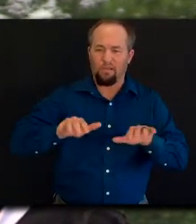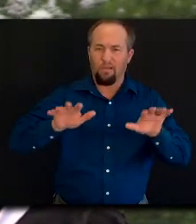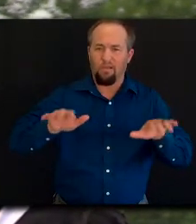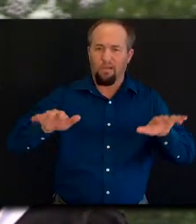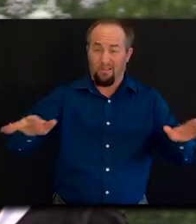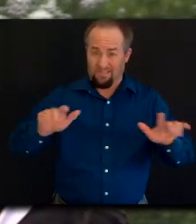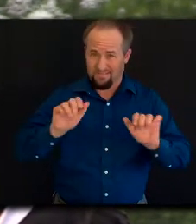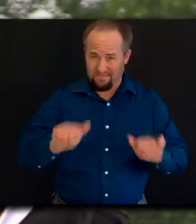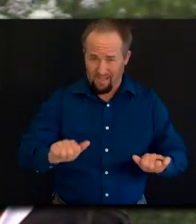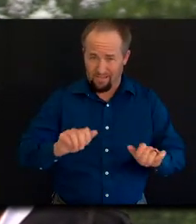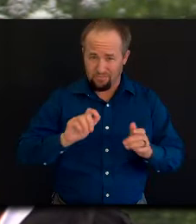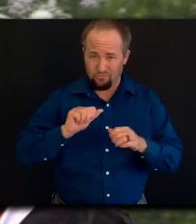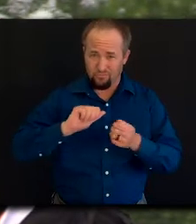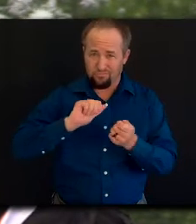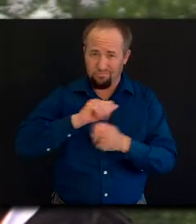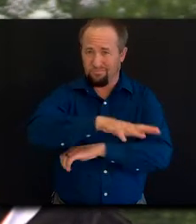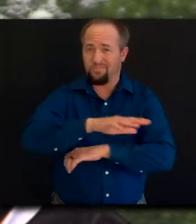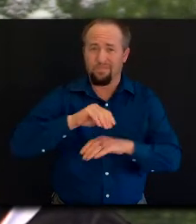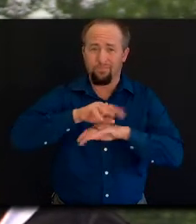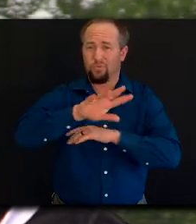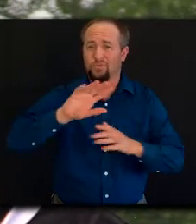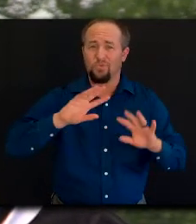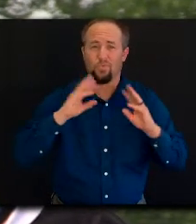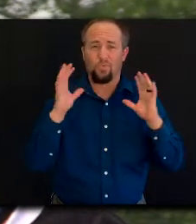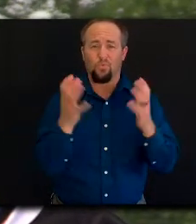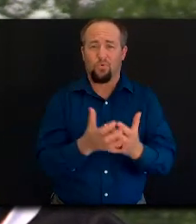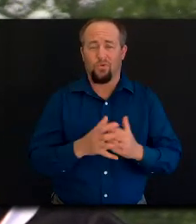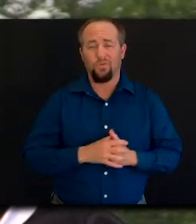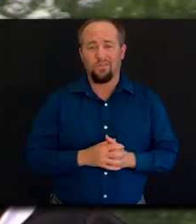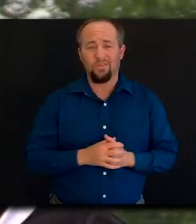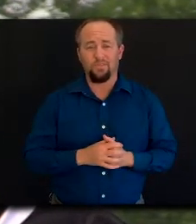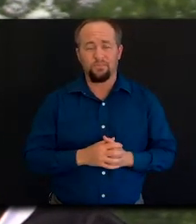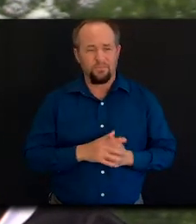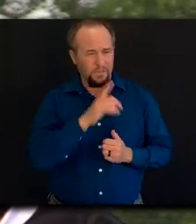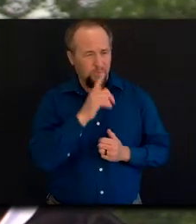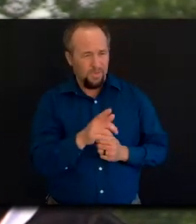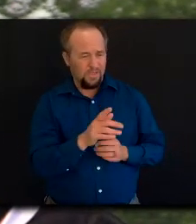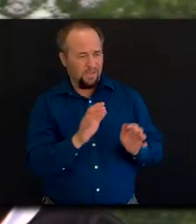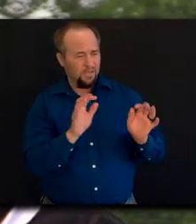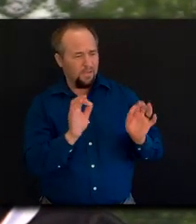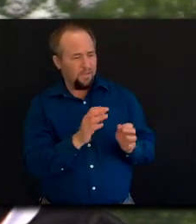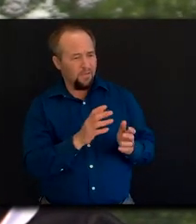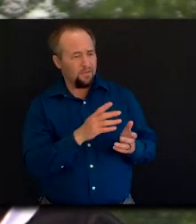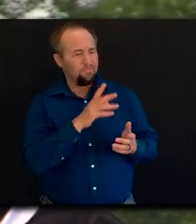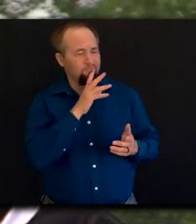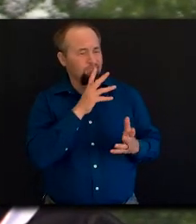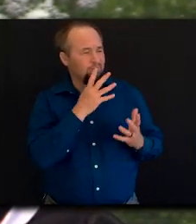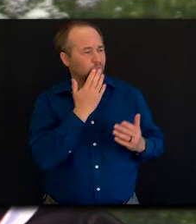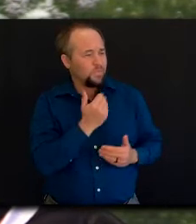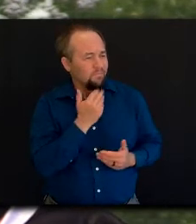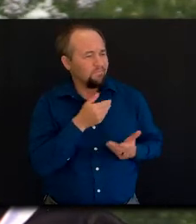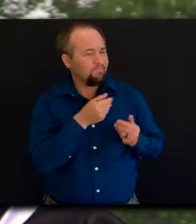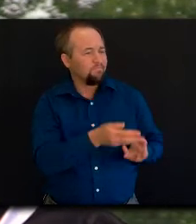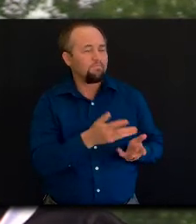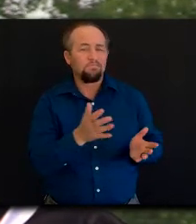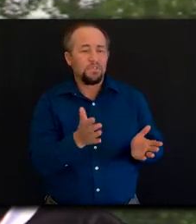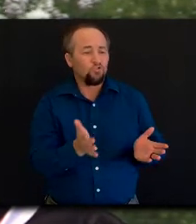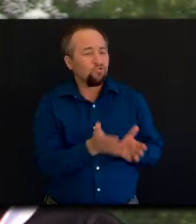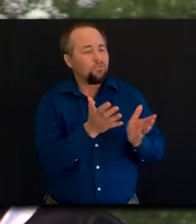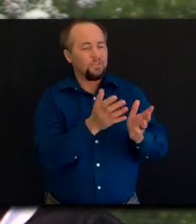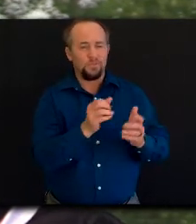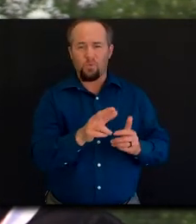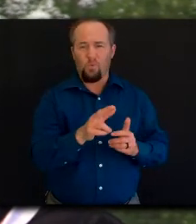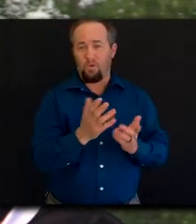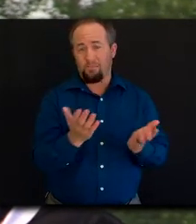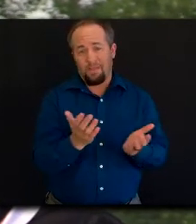world. For even the tiniest act of kindness, the gentlest words of encouragement, or even a